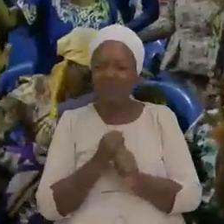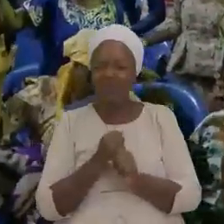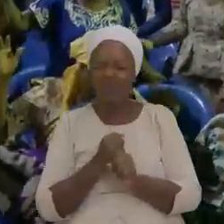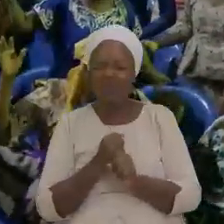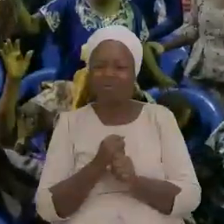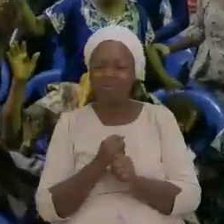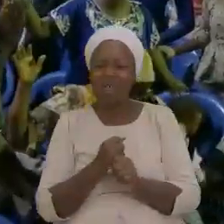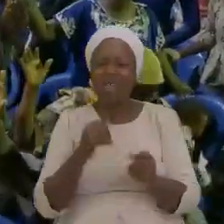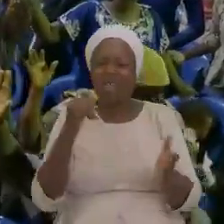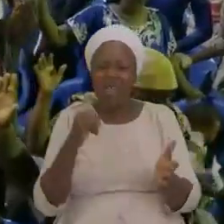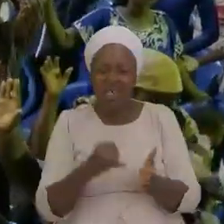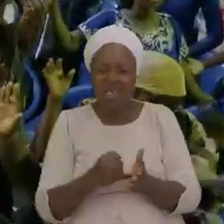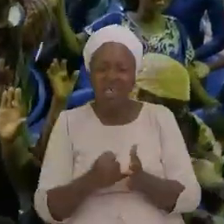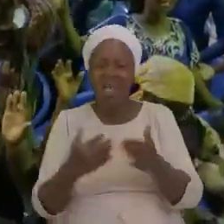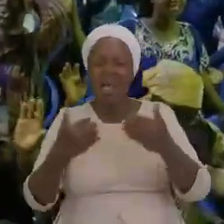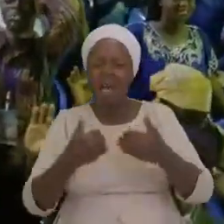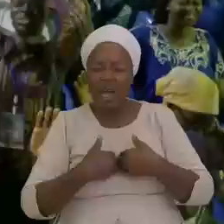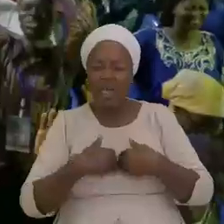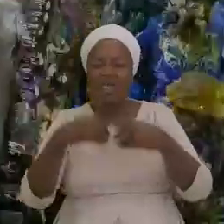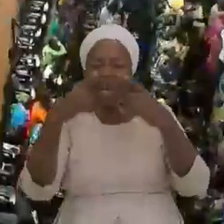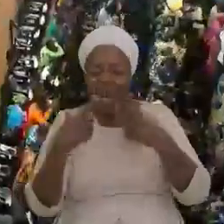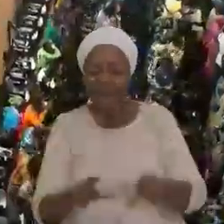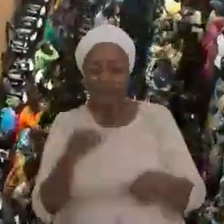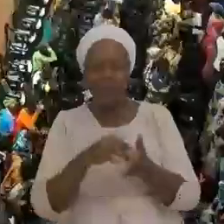receive. It is done.